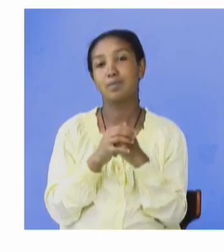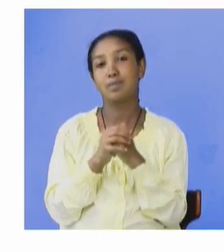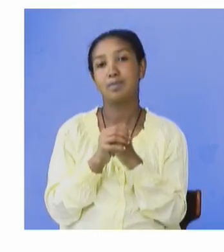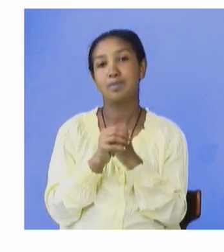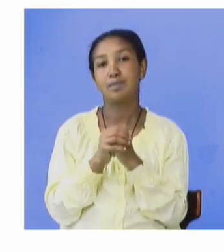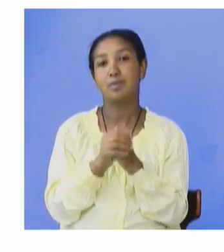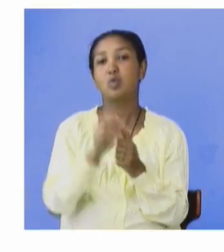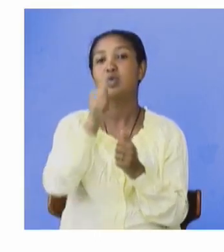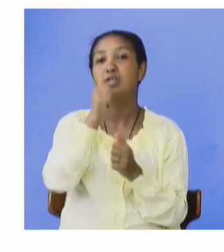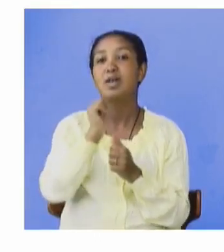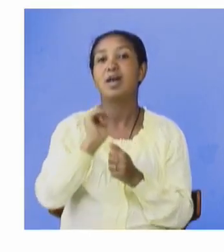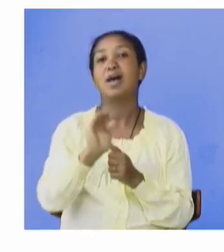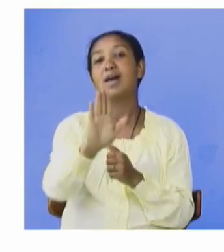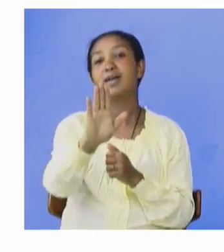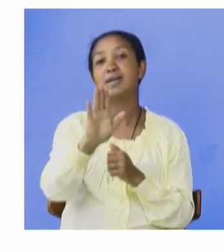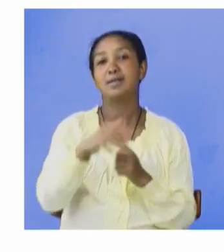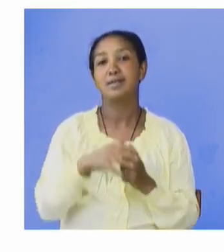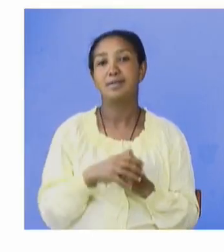her